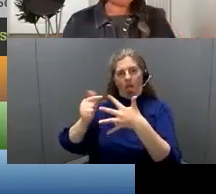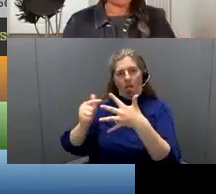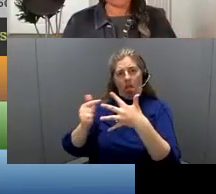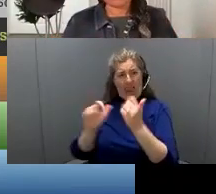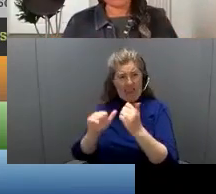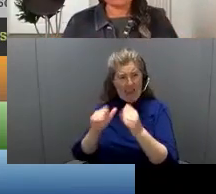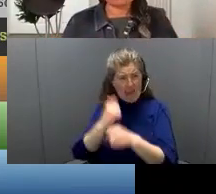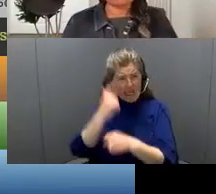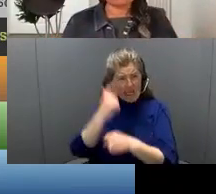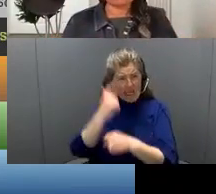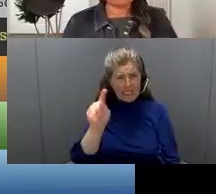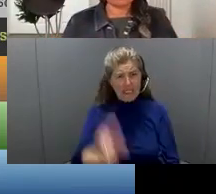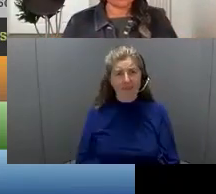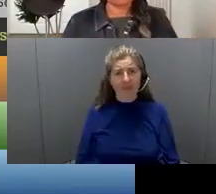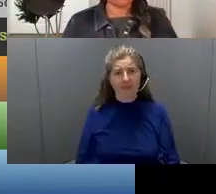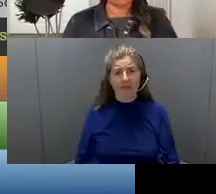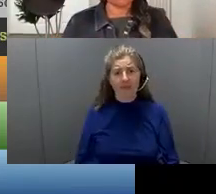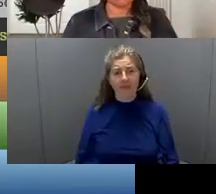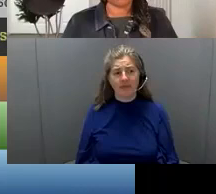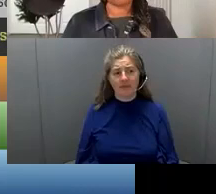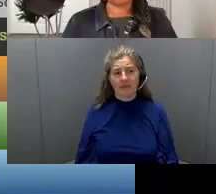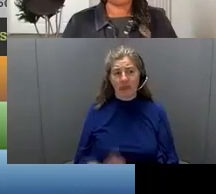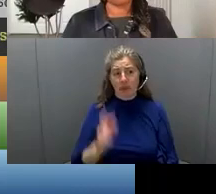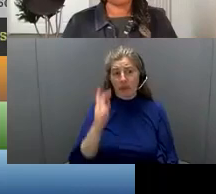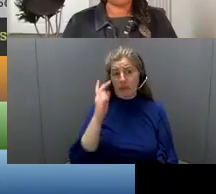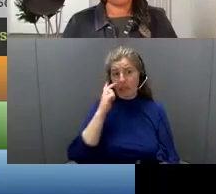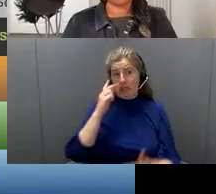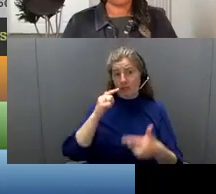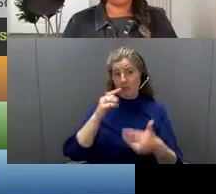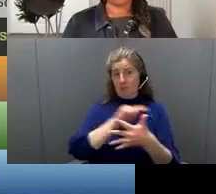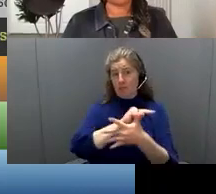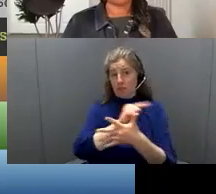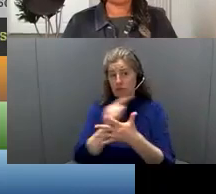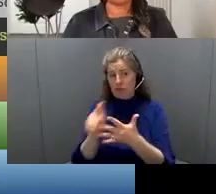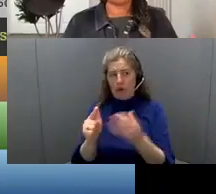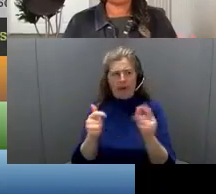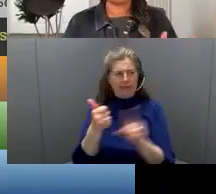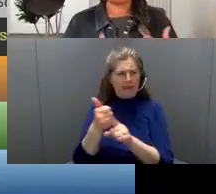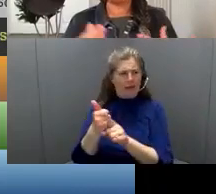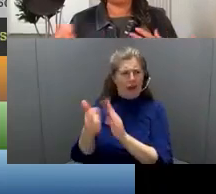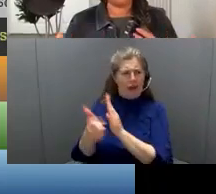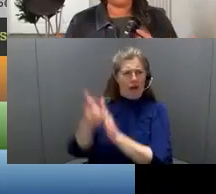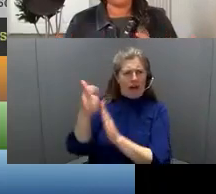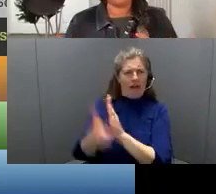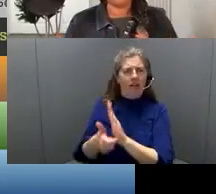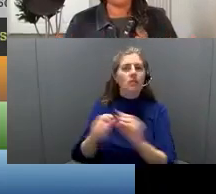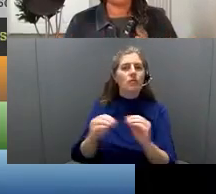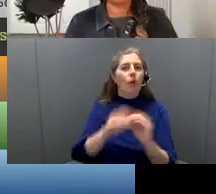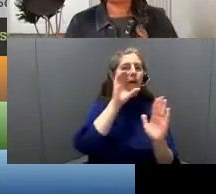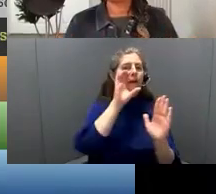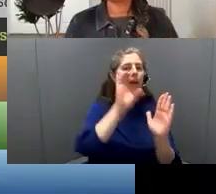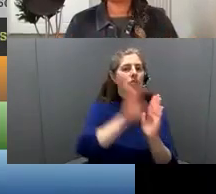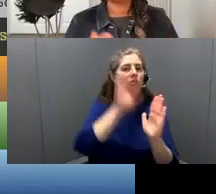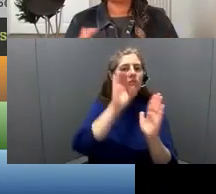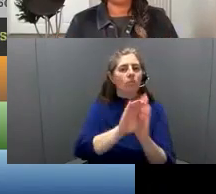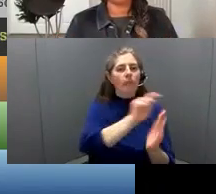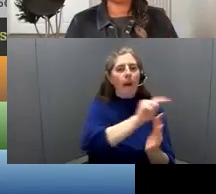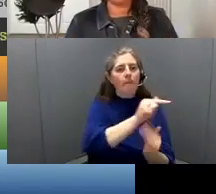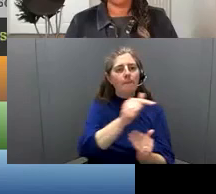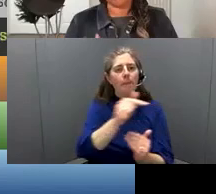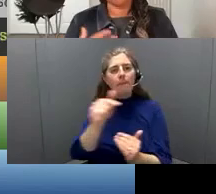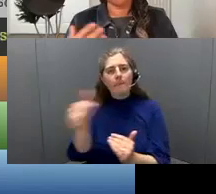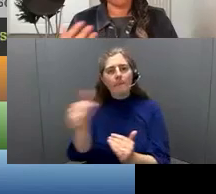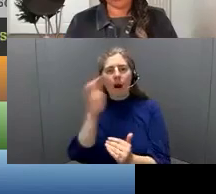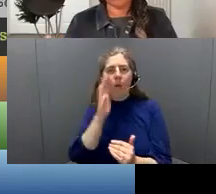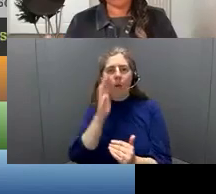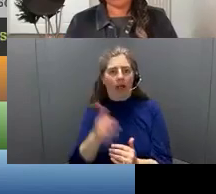make sense? See it? Did you see it go? It just went by itself. So if there were more images, it would just go ahead and